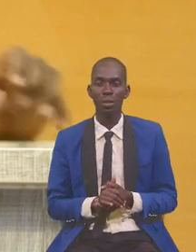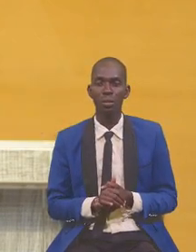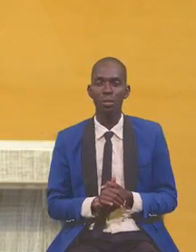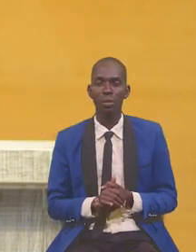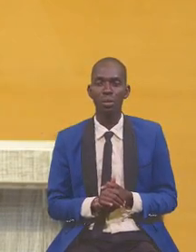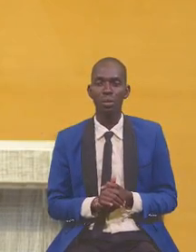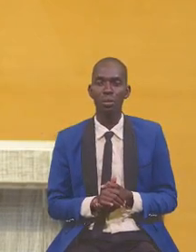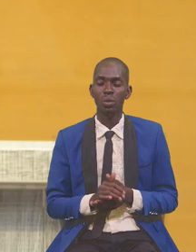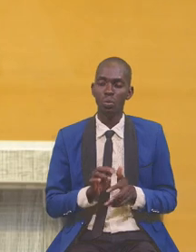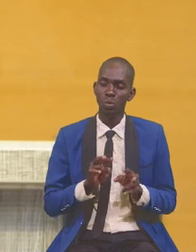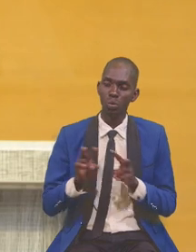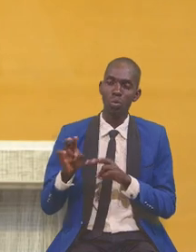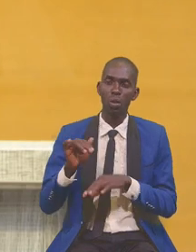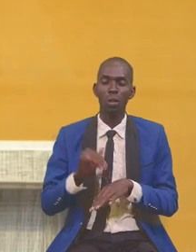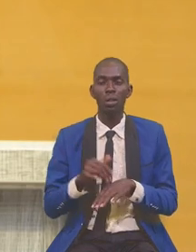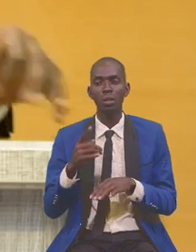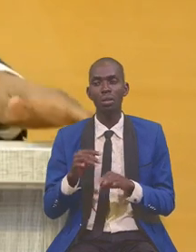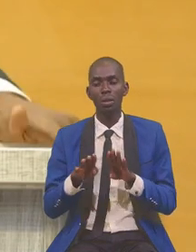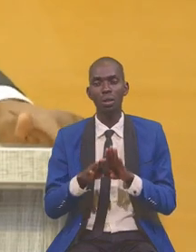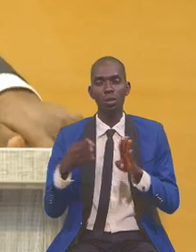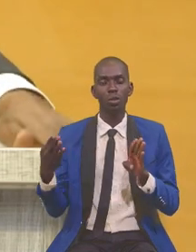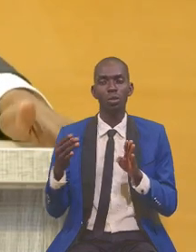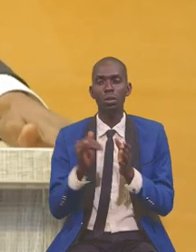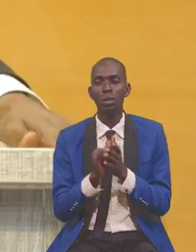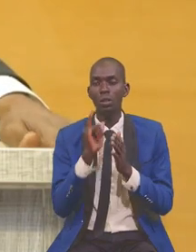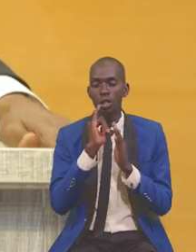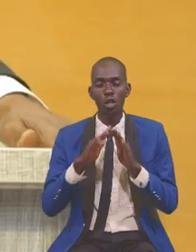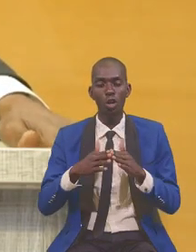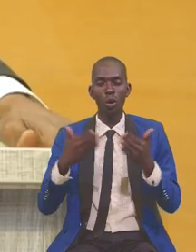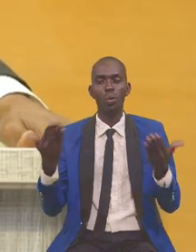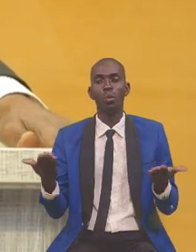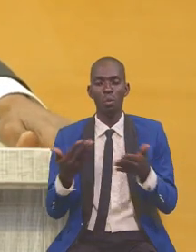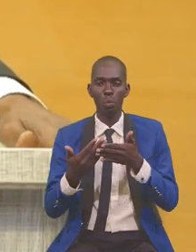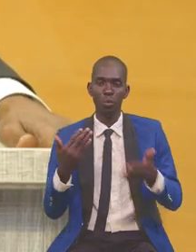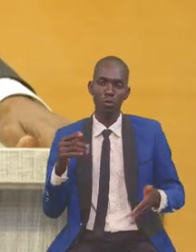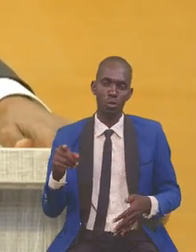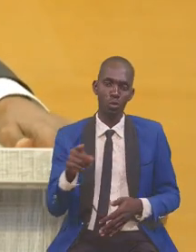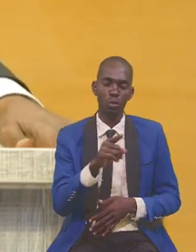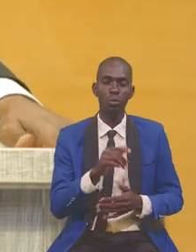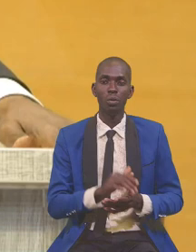Look at the door that is open before you.